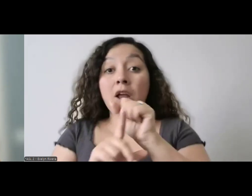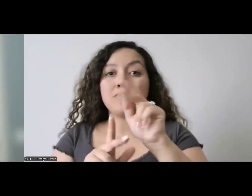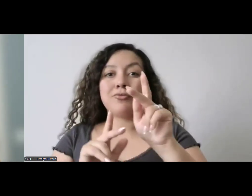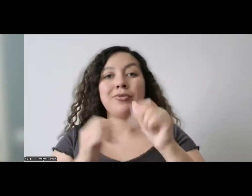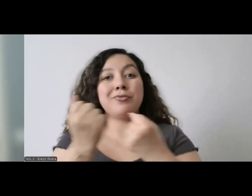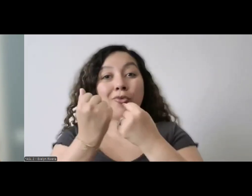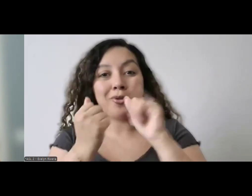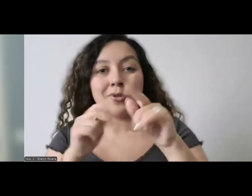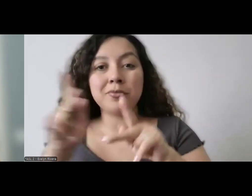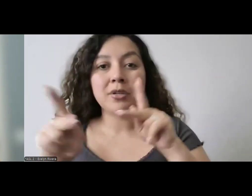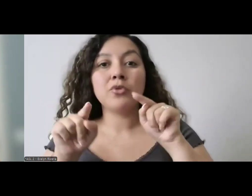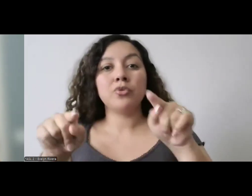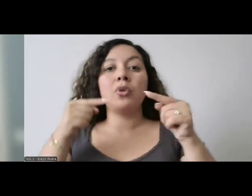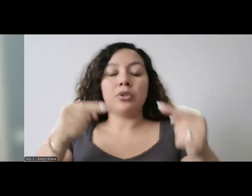cracks.